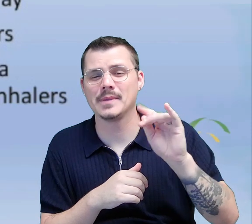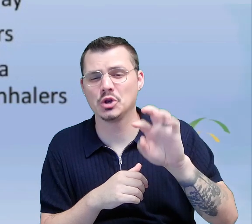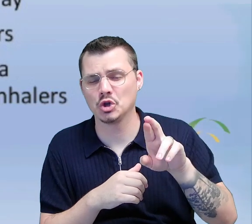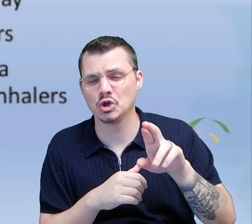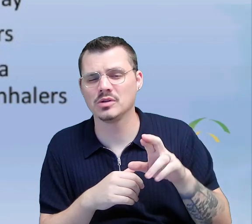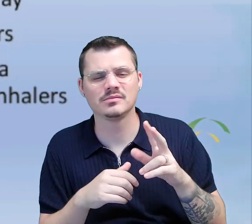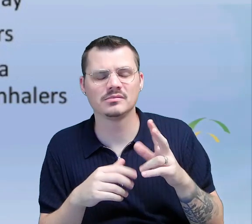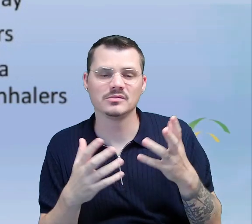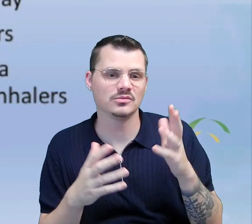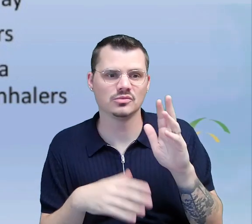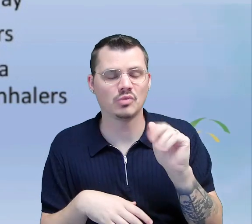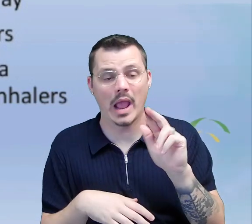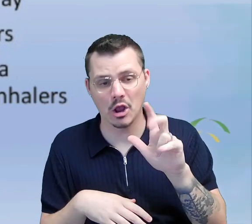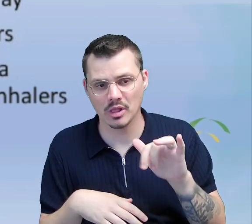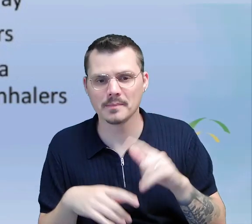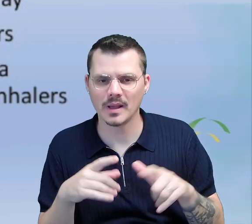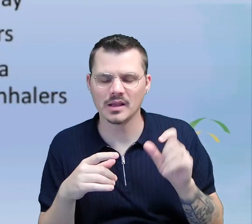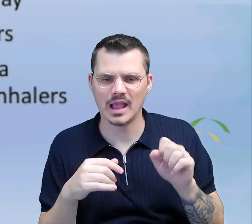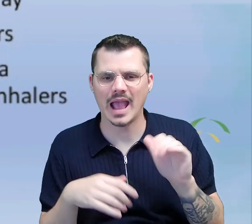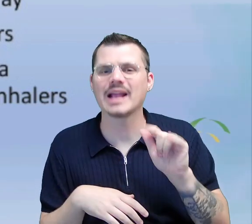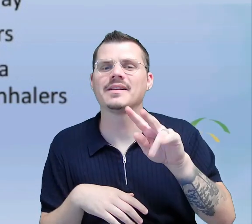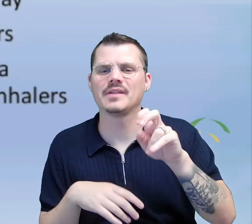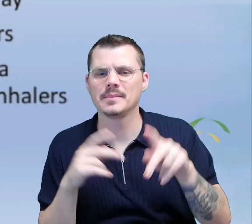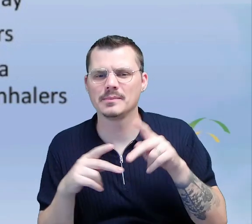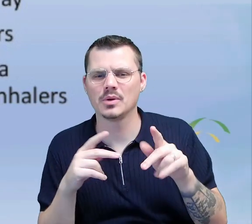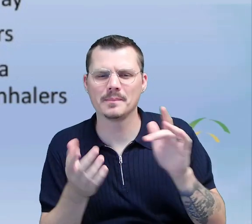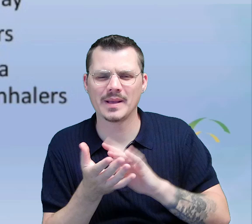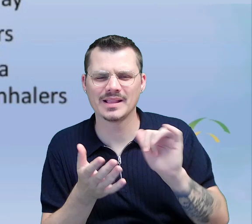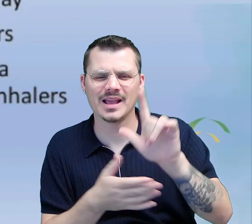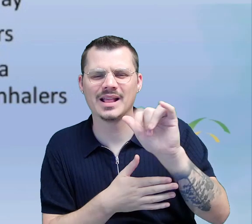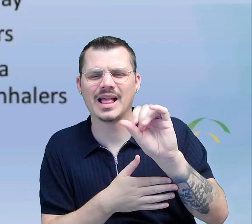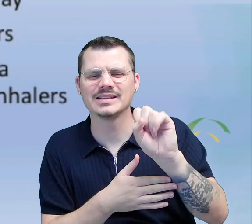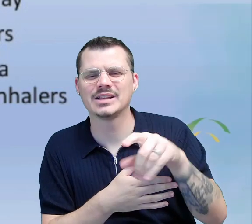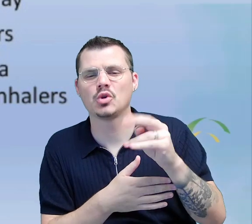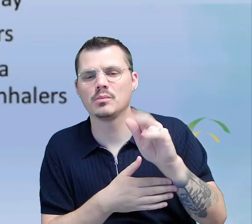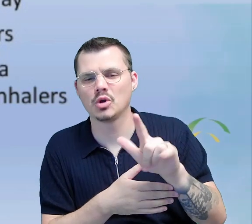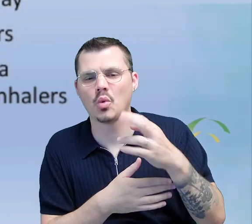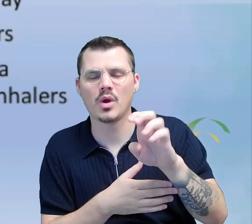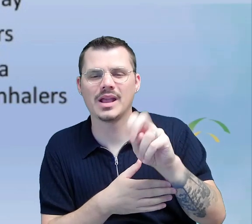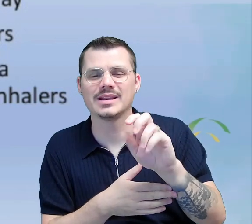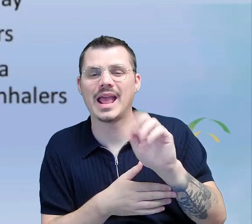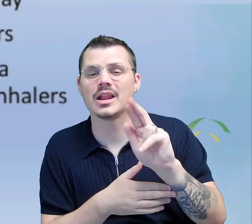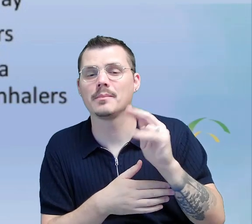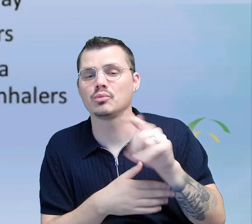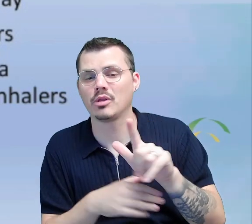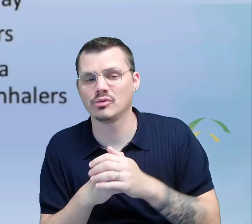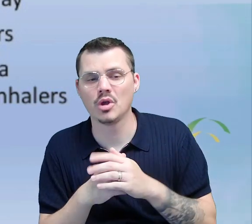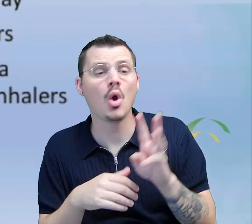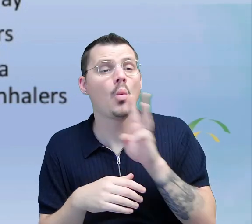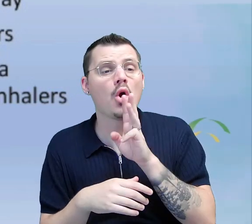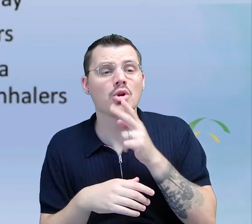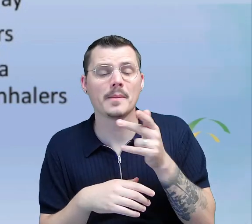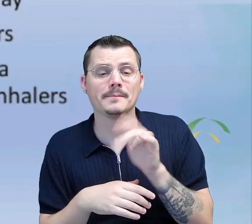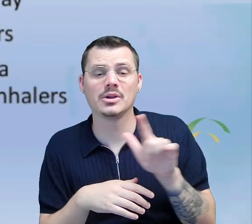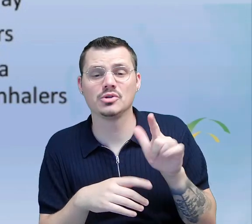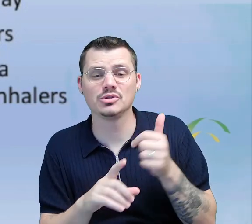very rarely activate people. Those are medicines like lisinopril or enalapril. Water